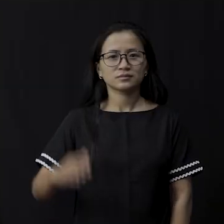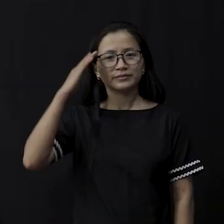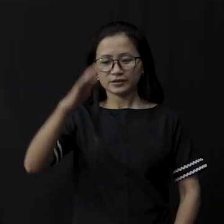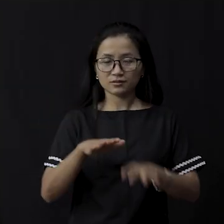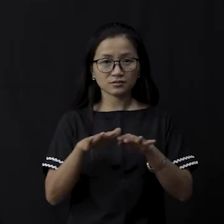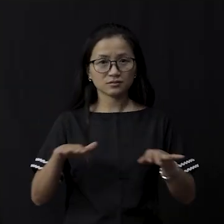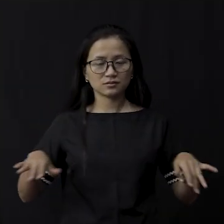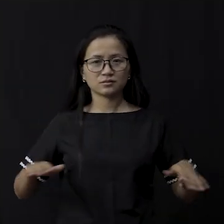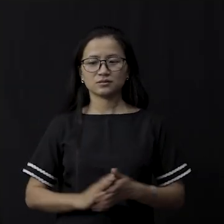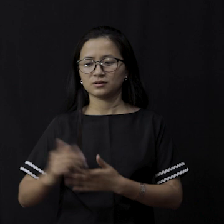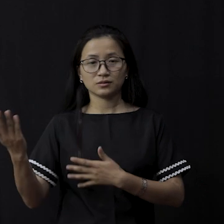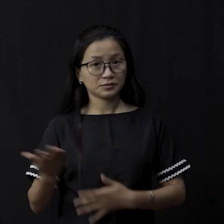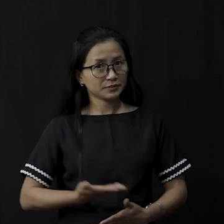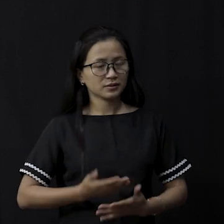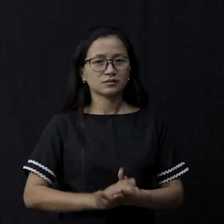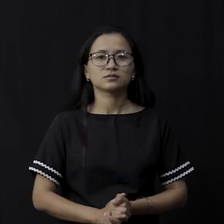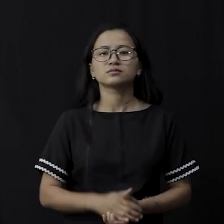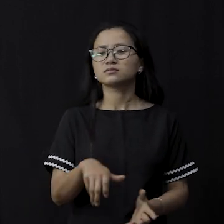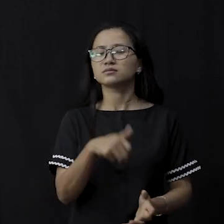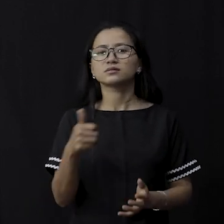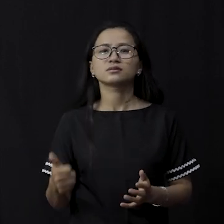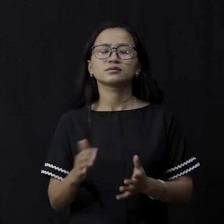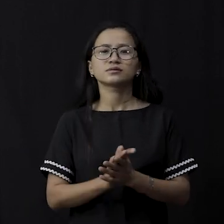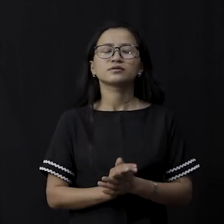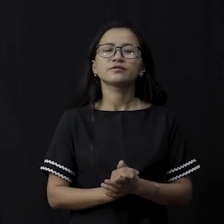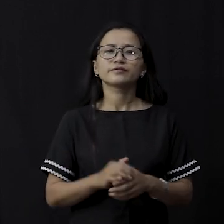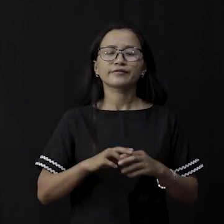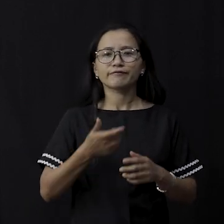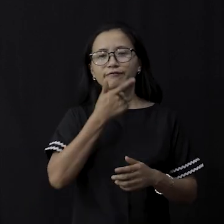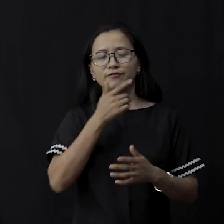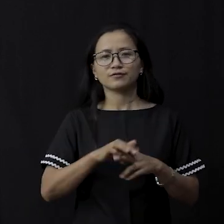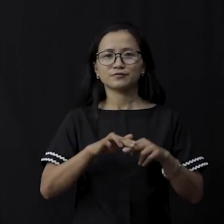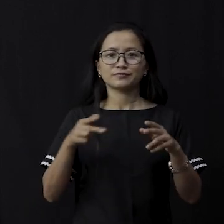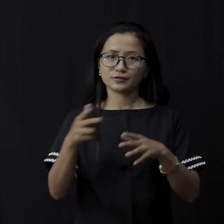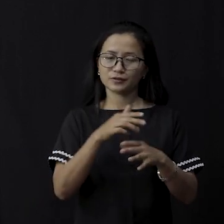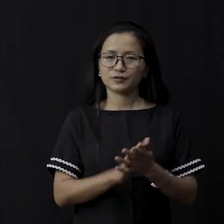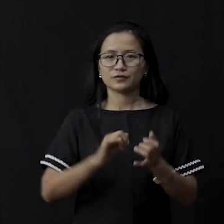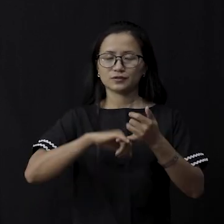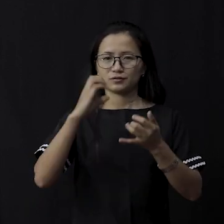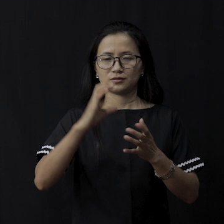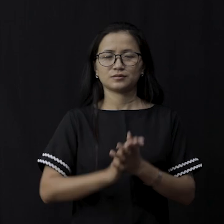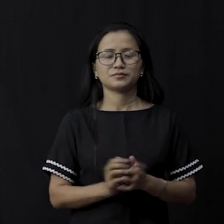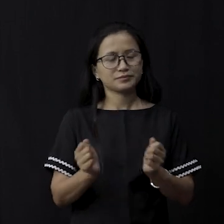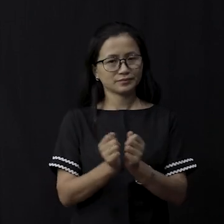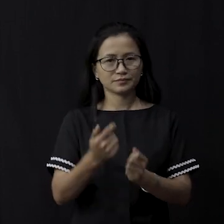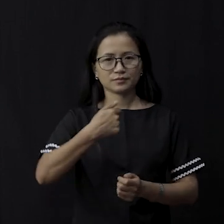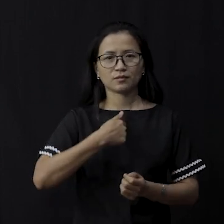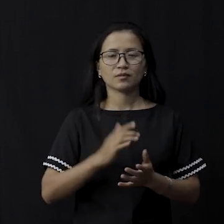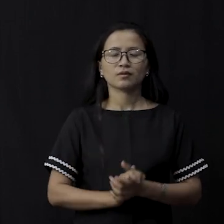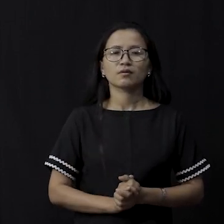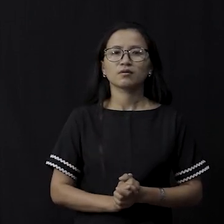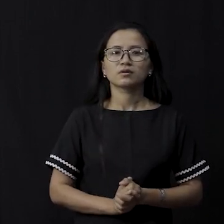Hi, children. Welcome back to another fun-filled session of science with me.